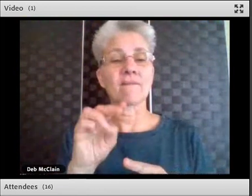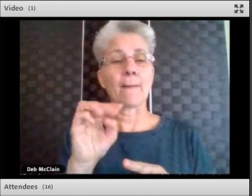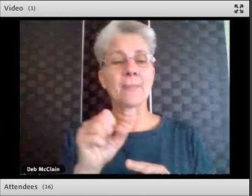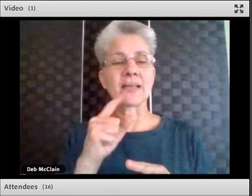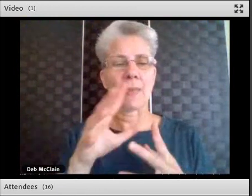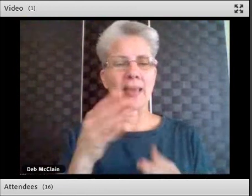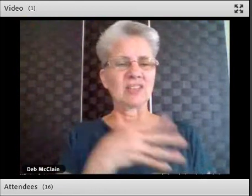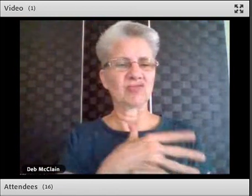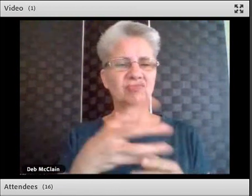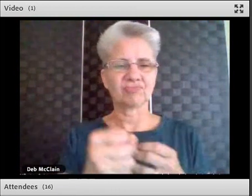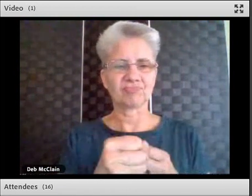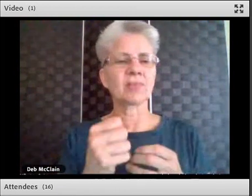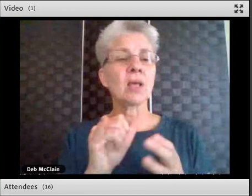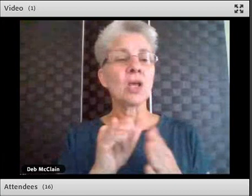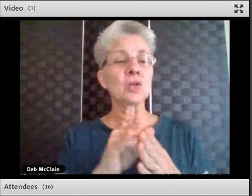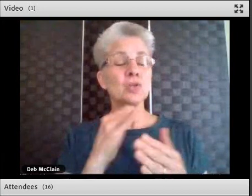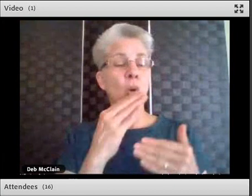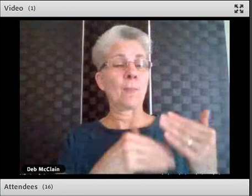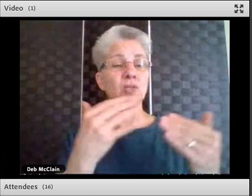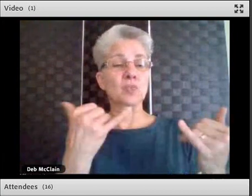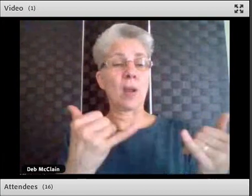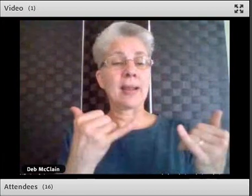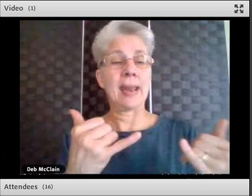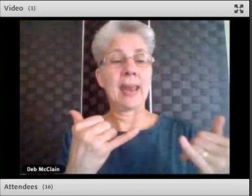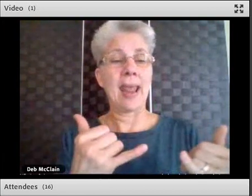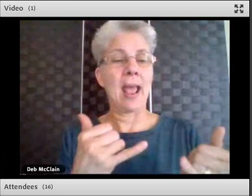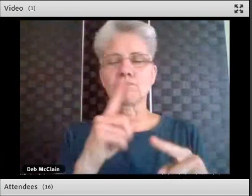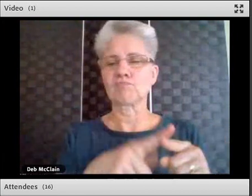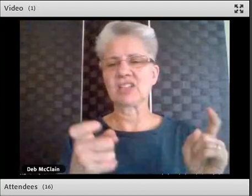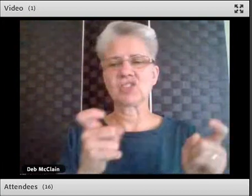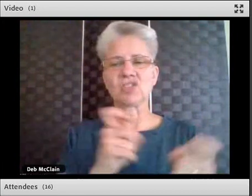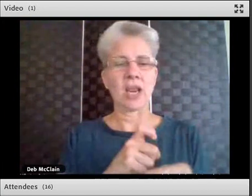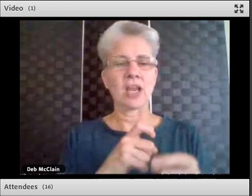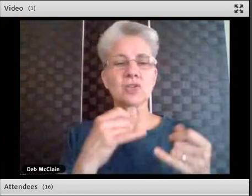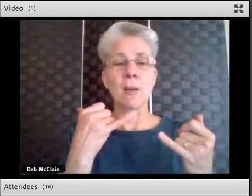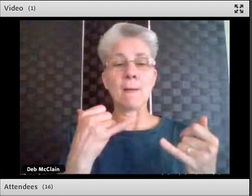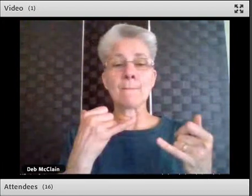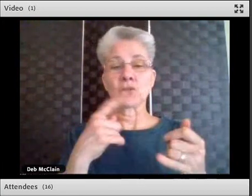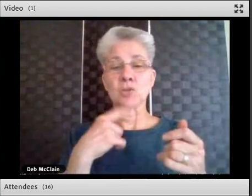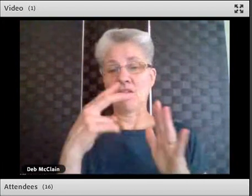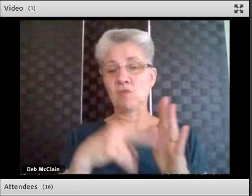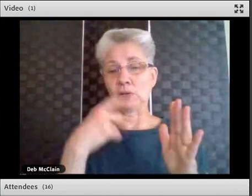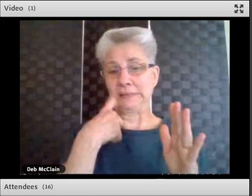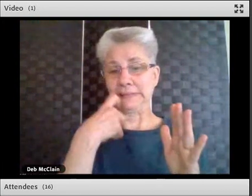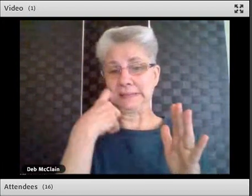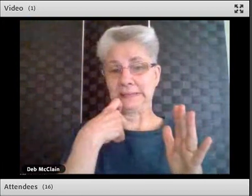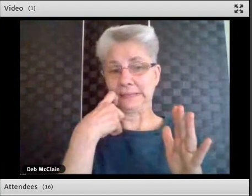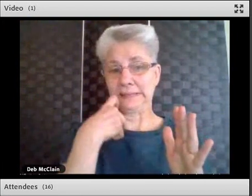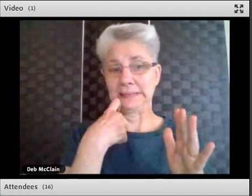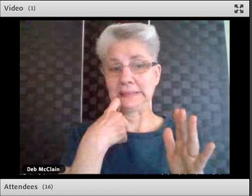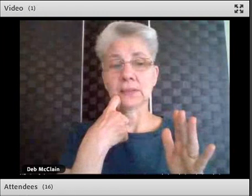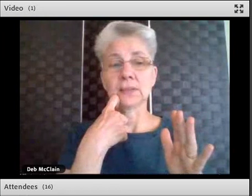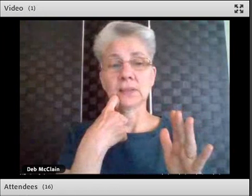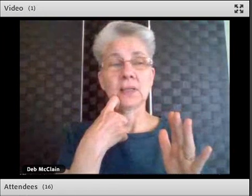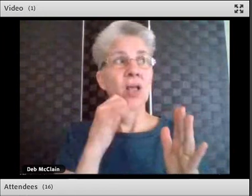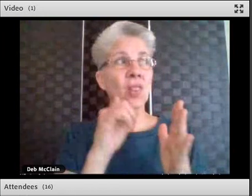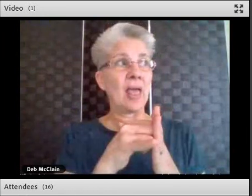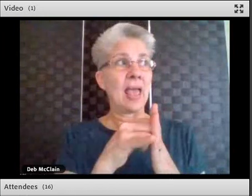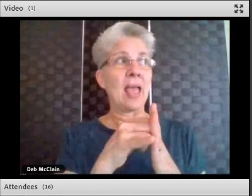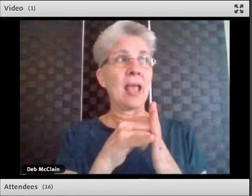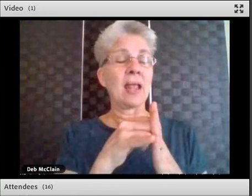may deteriorate. The process right now is irreversible, but you may have read in the headlines recently